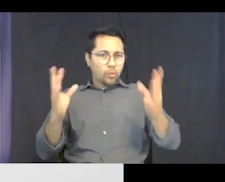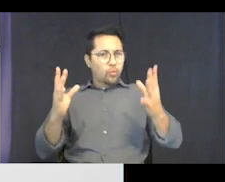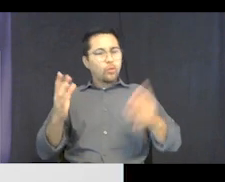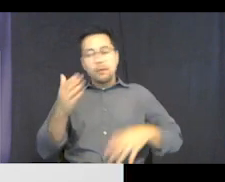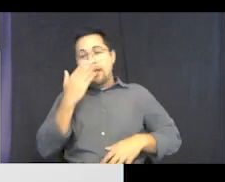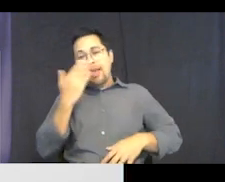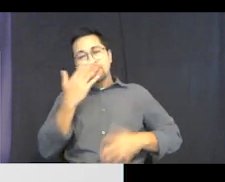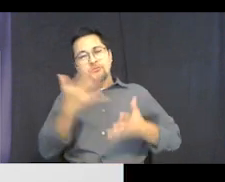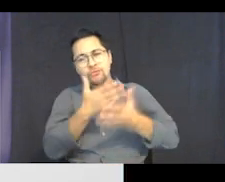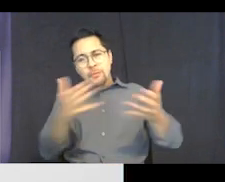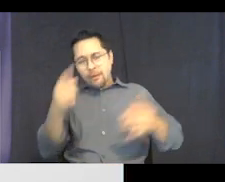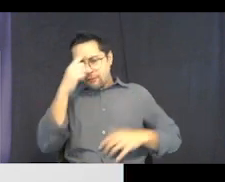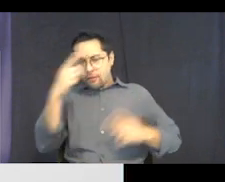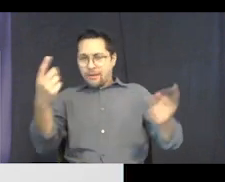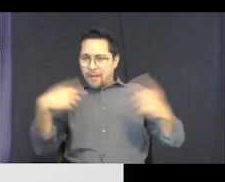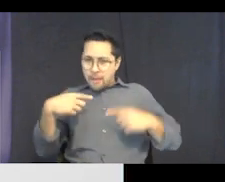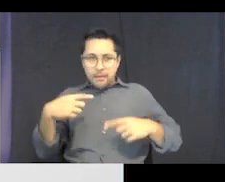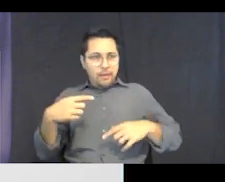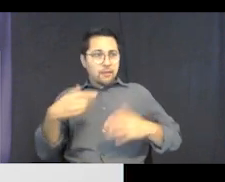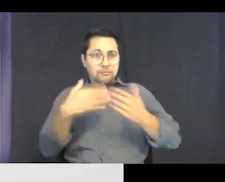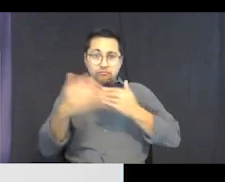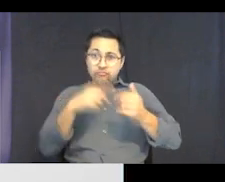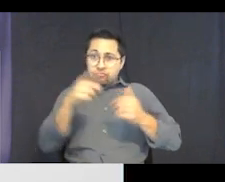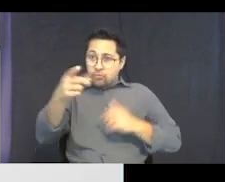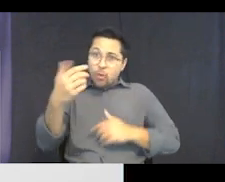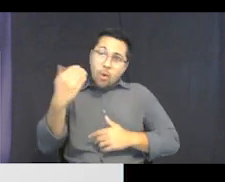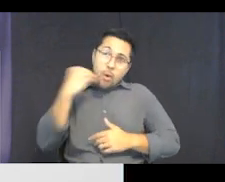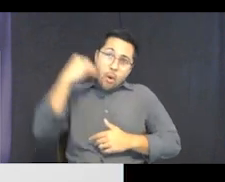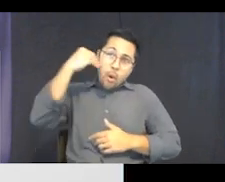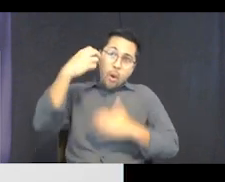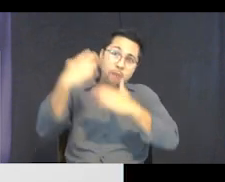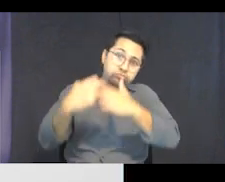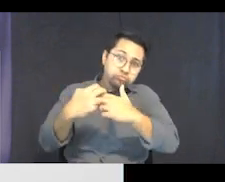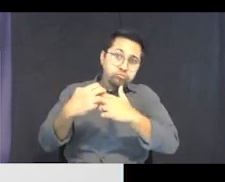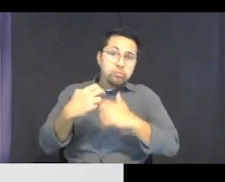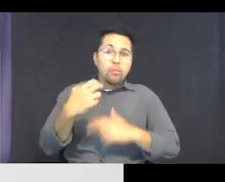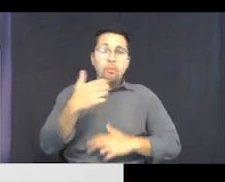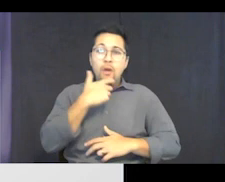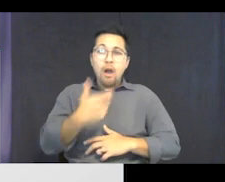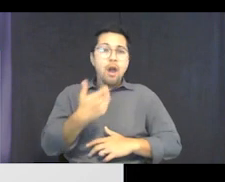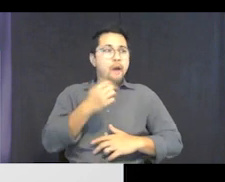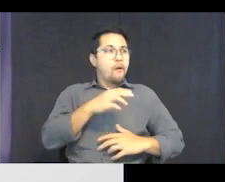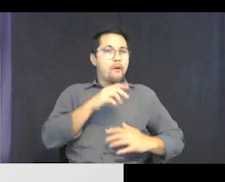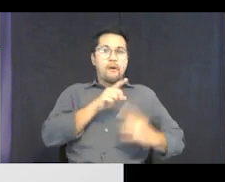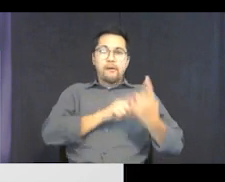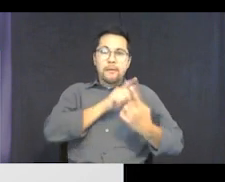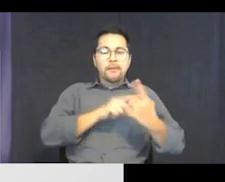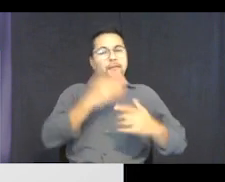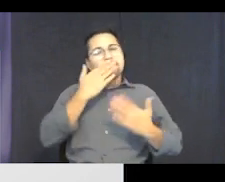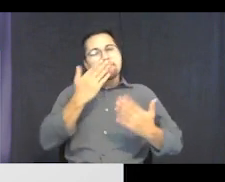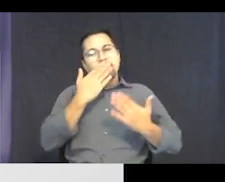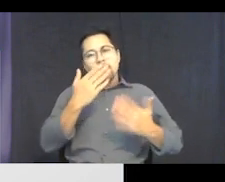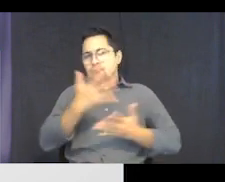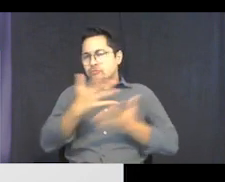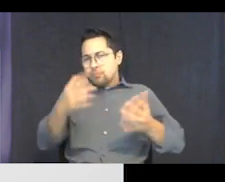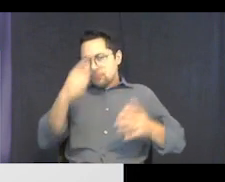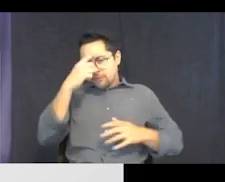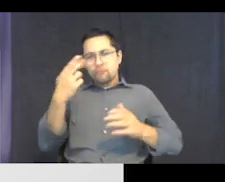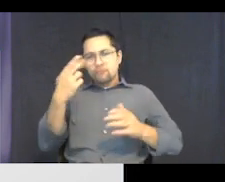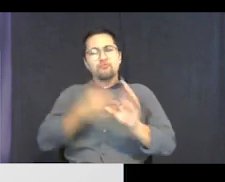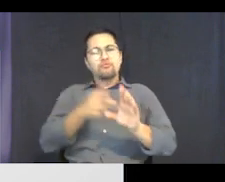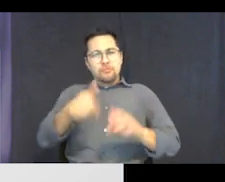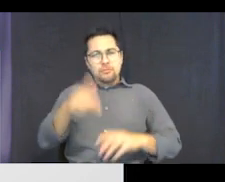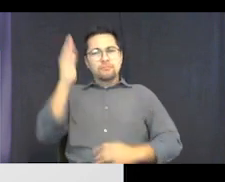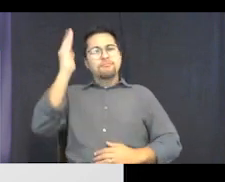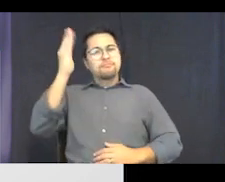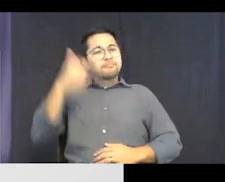being here, being present, whether you're at home or you're in person. We are here for you. And thank you so much for joining this